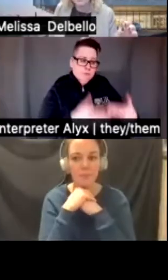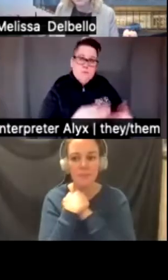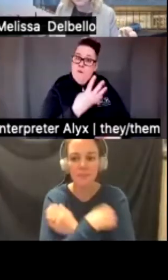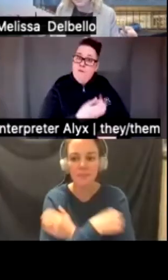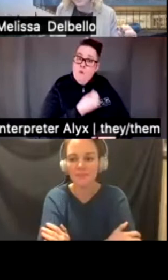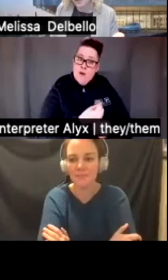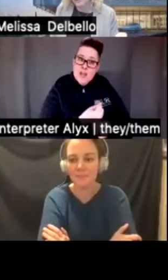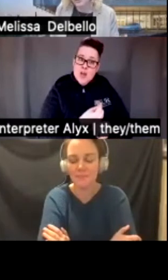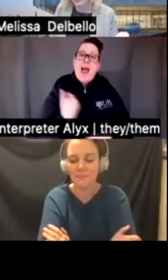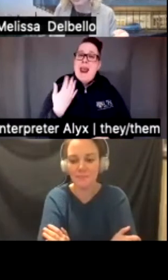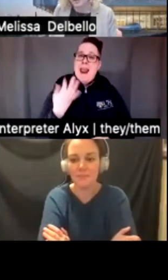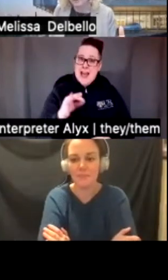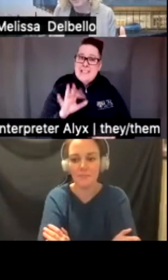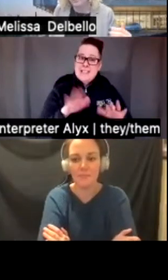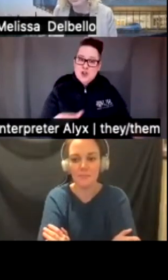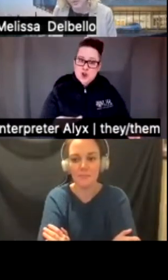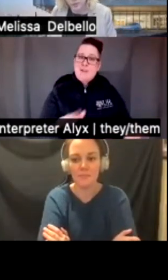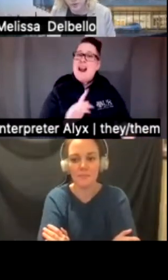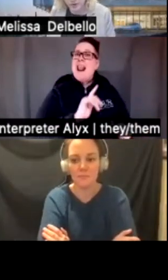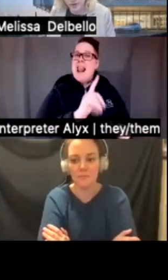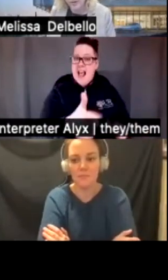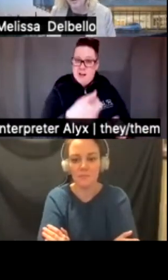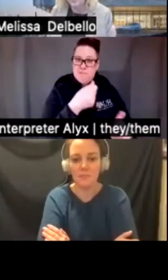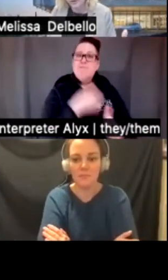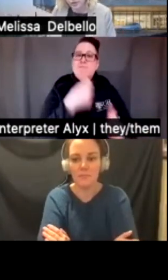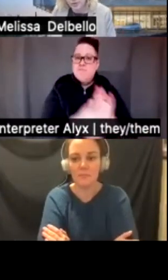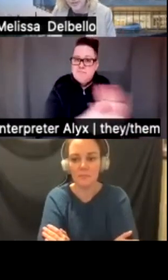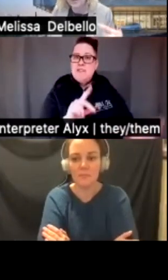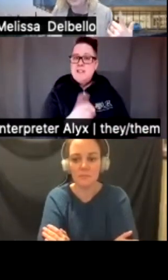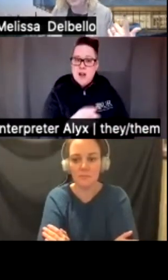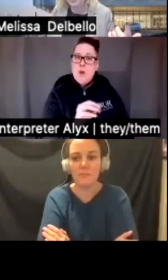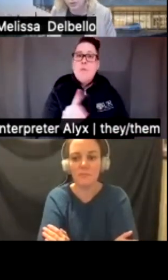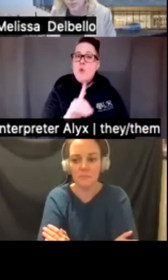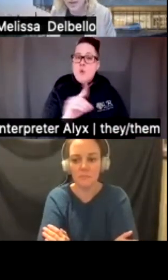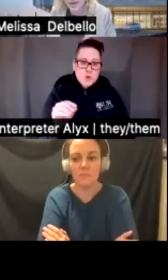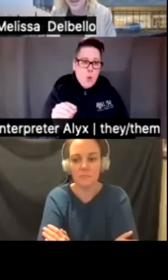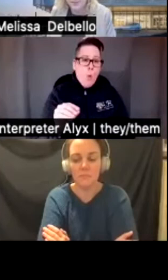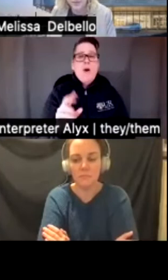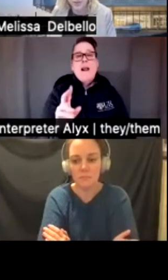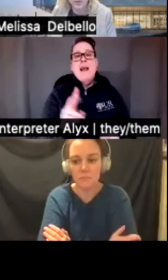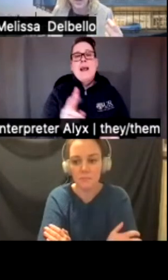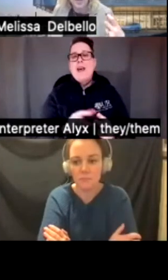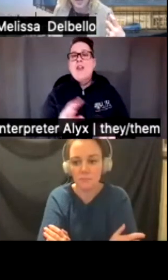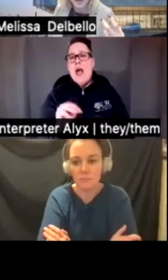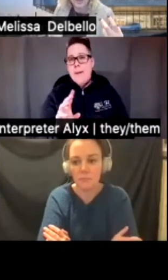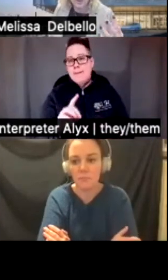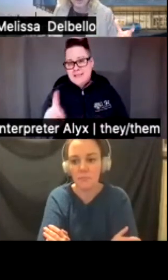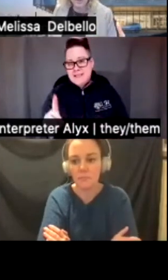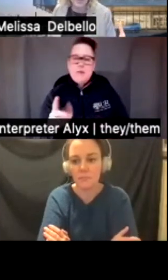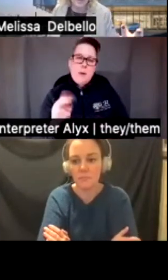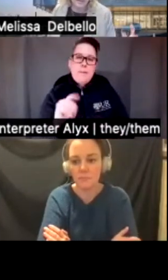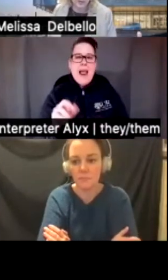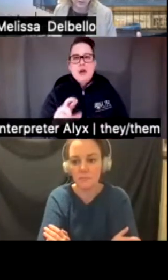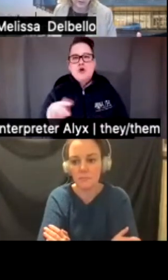years, 19 kids who developed a mood disorder, a major depressive episode or a manic episode. And we